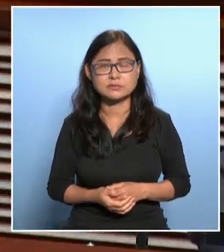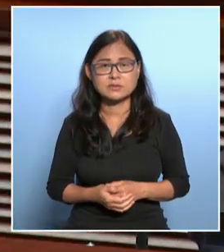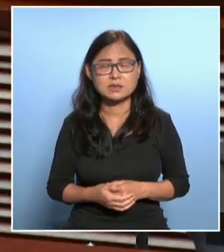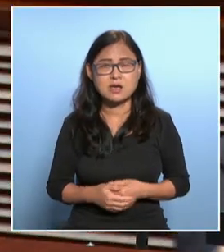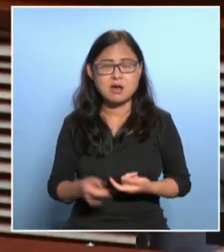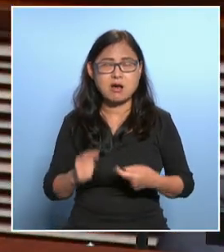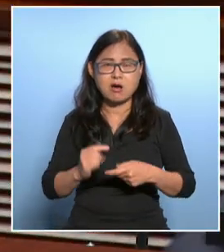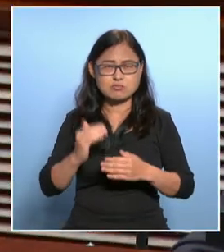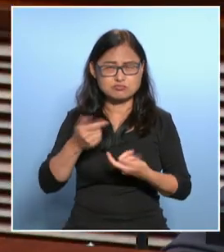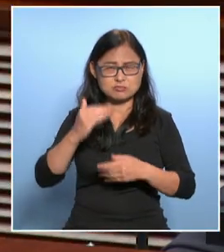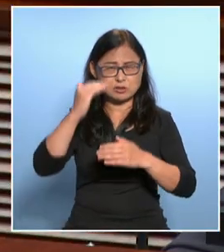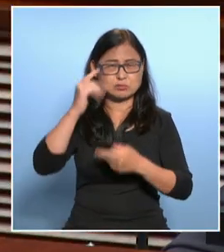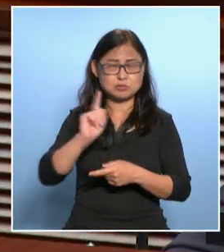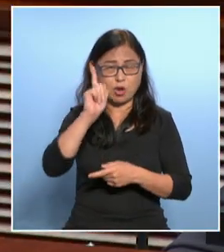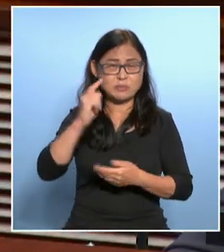Chair.